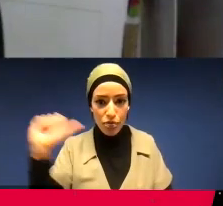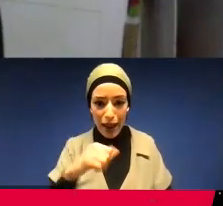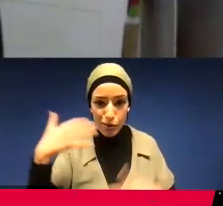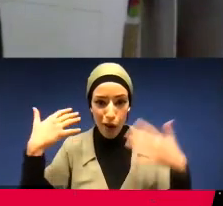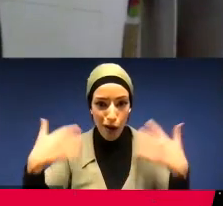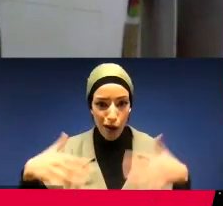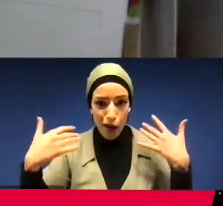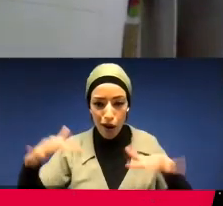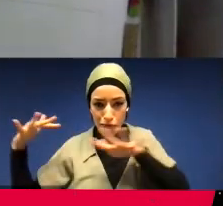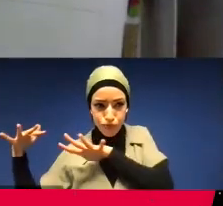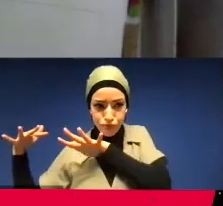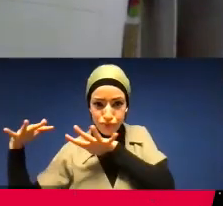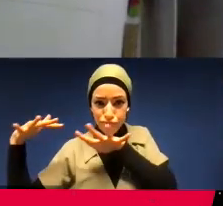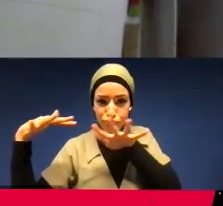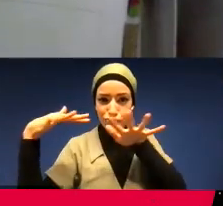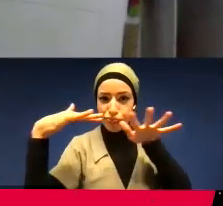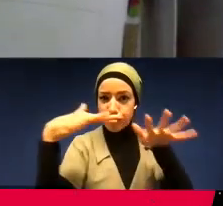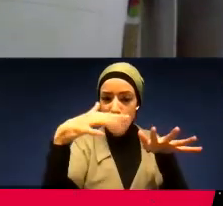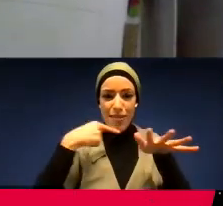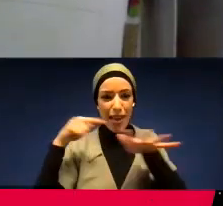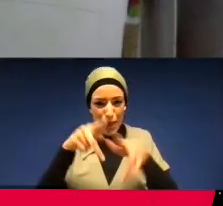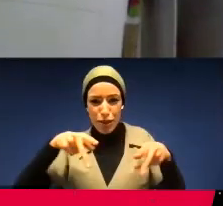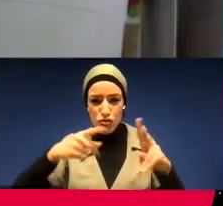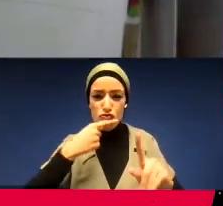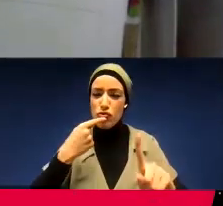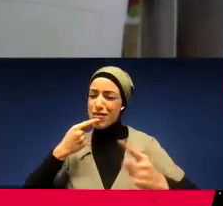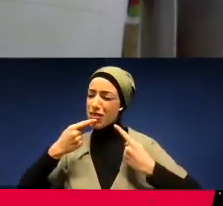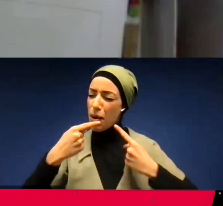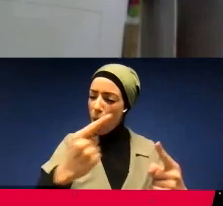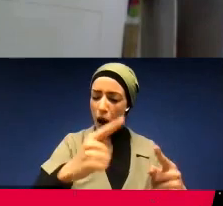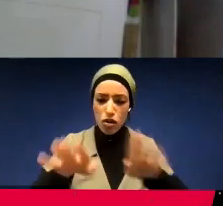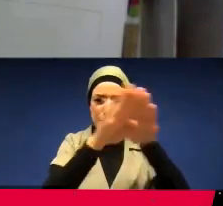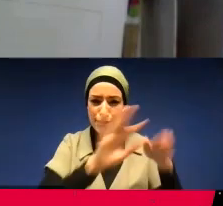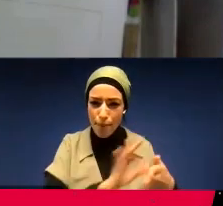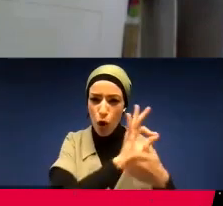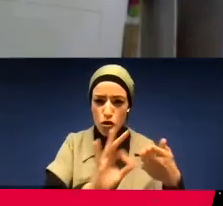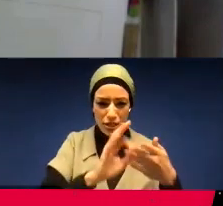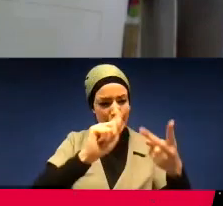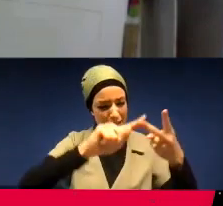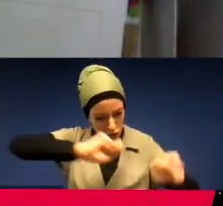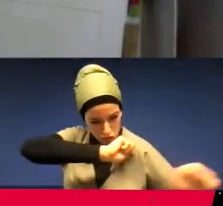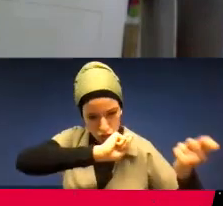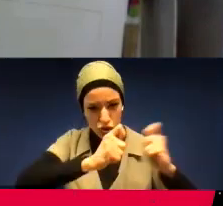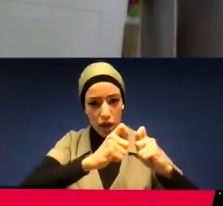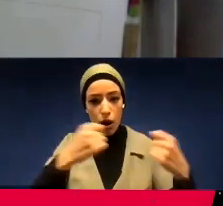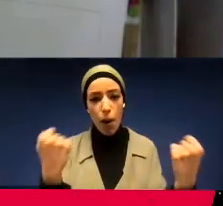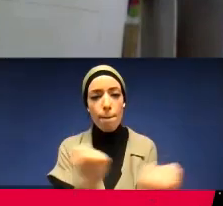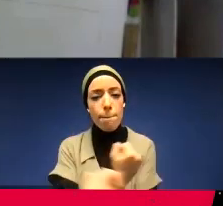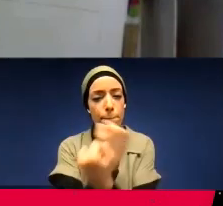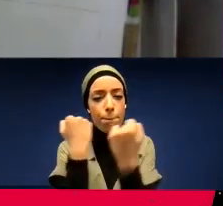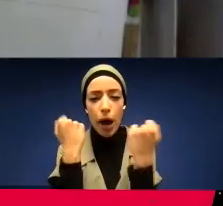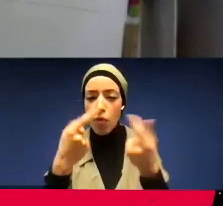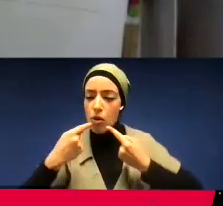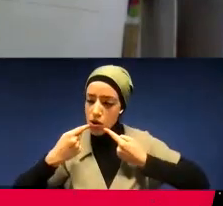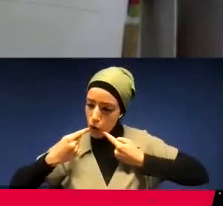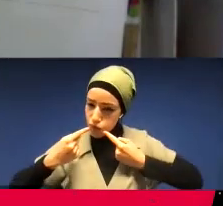the entire population is in the street demanding democracy, demanding change, it was such a powerful message. It couldn't be any stronger. Like